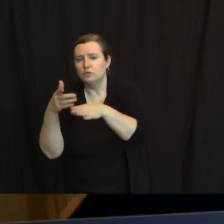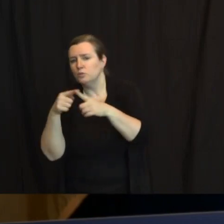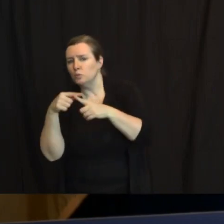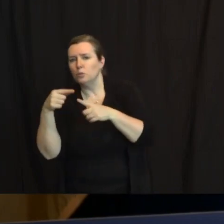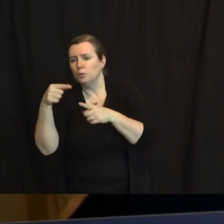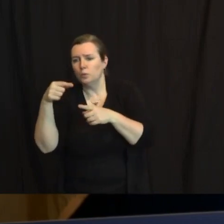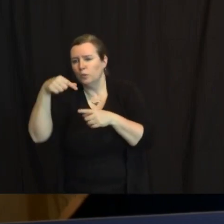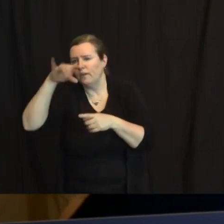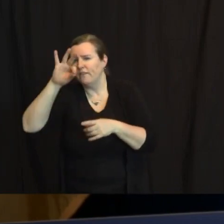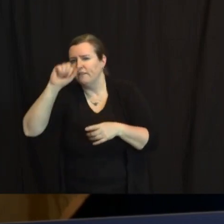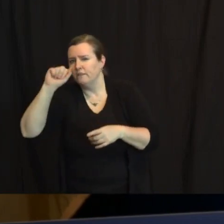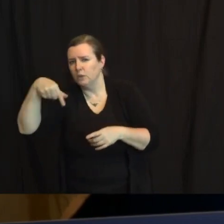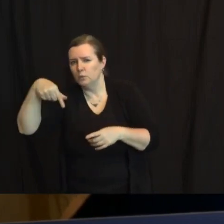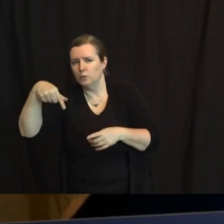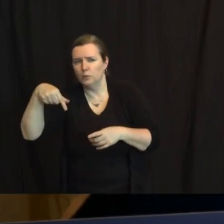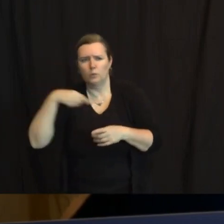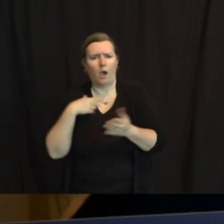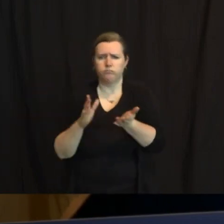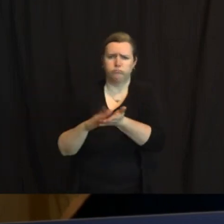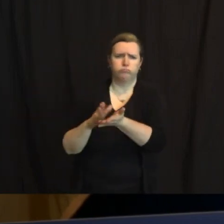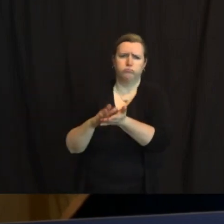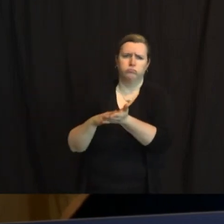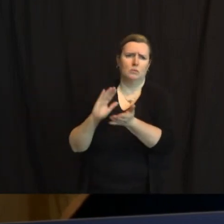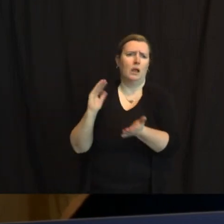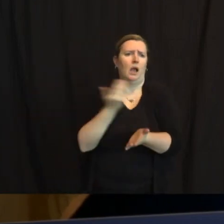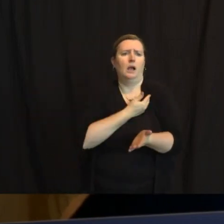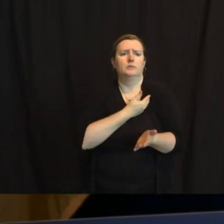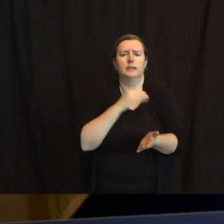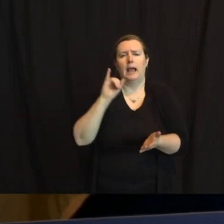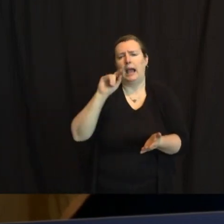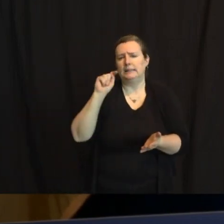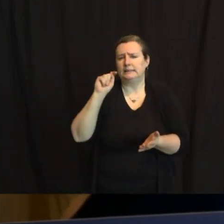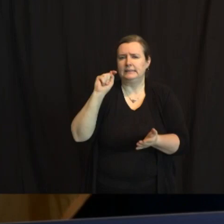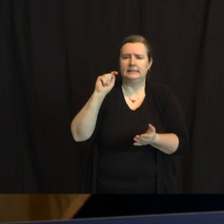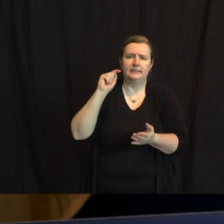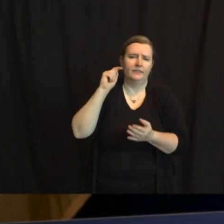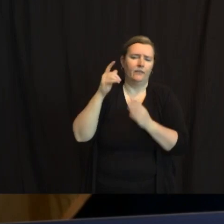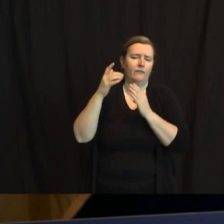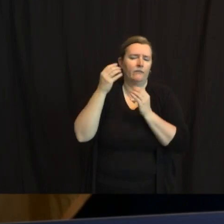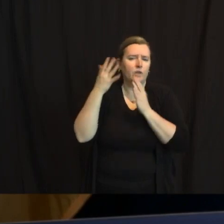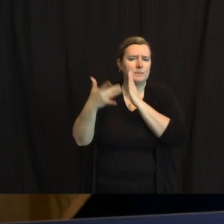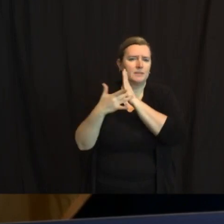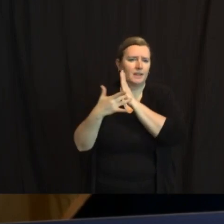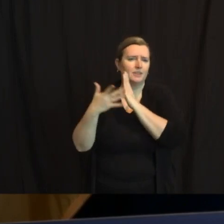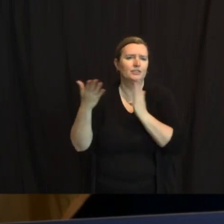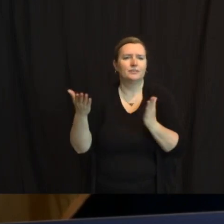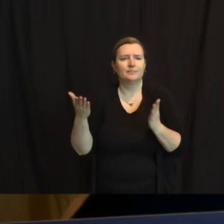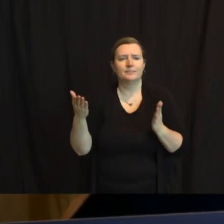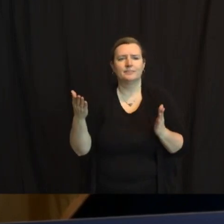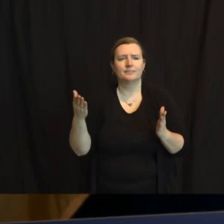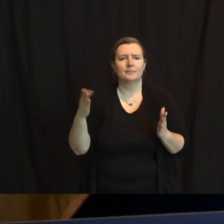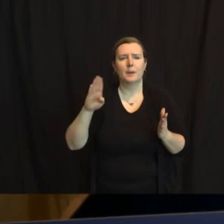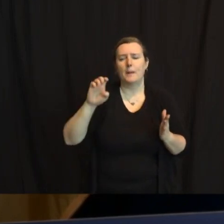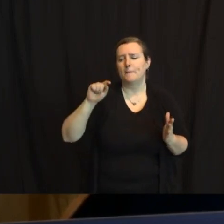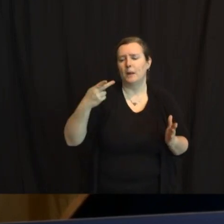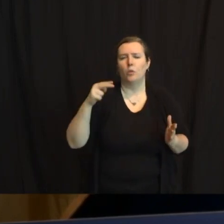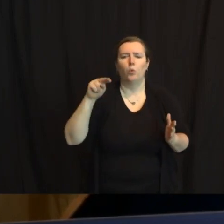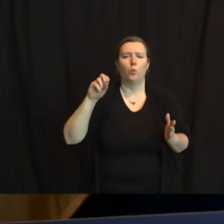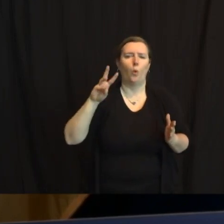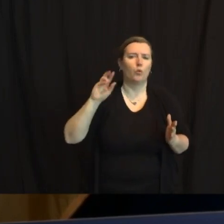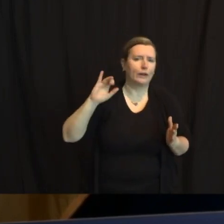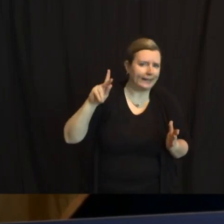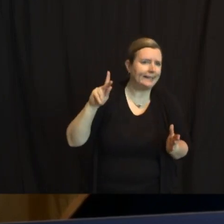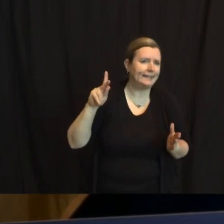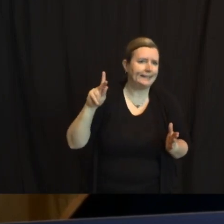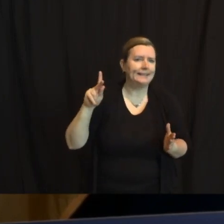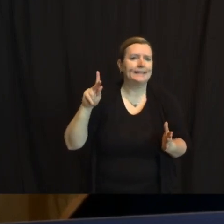our whole Division of Information Technology, Sharon Pagano, our UI team, Greg Castellani, and as the governor mentioned, Beth Novak at the Office of Innovation for getting this up and